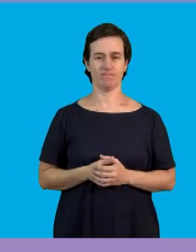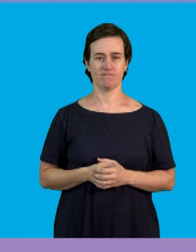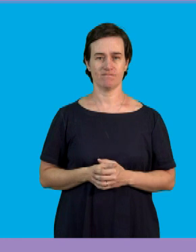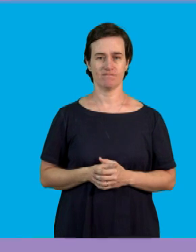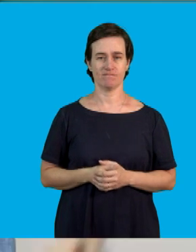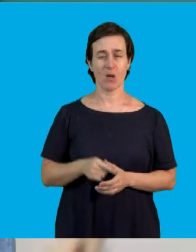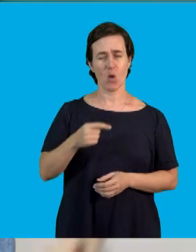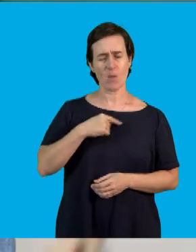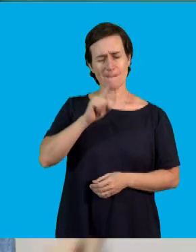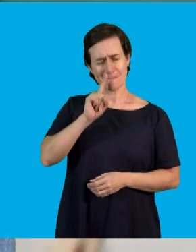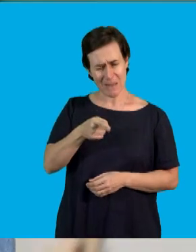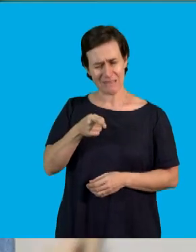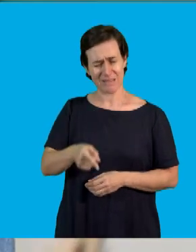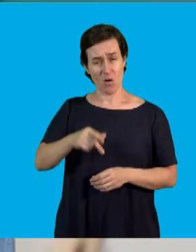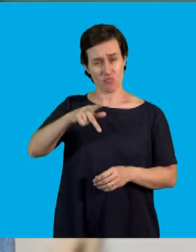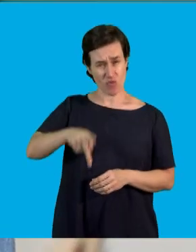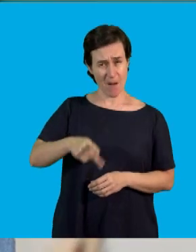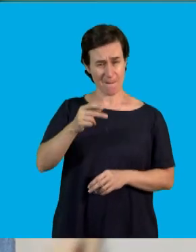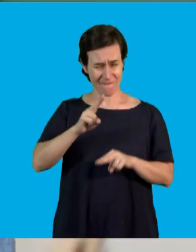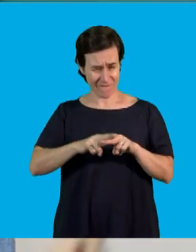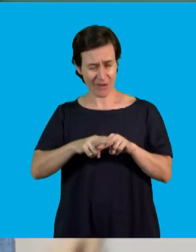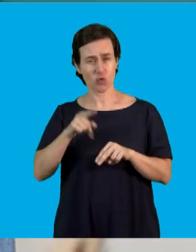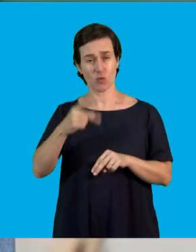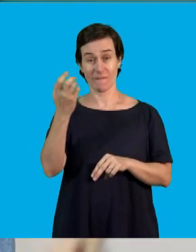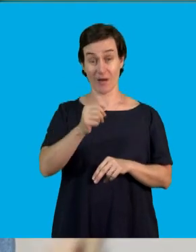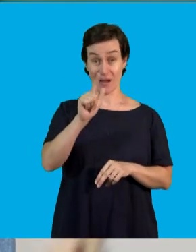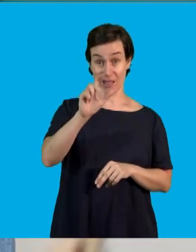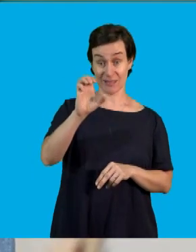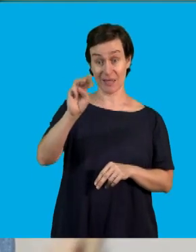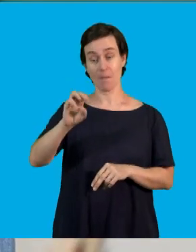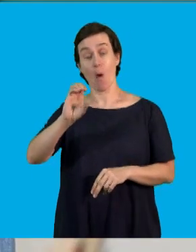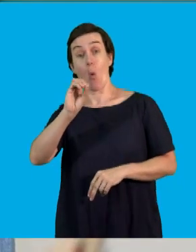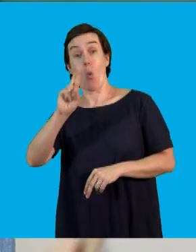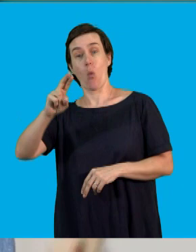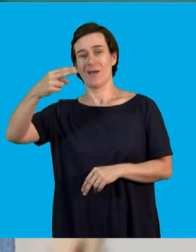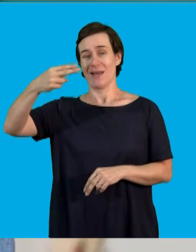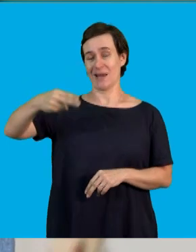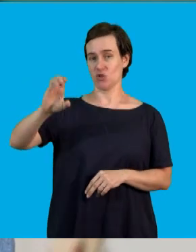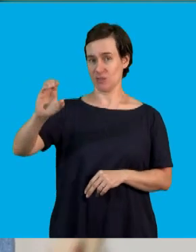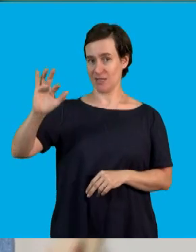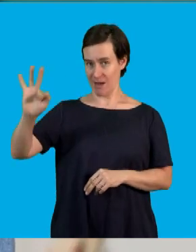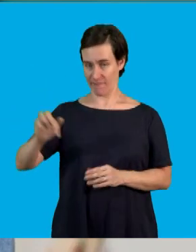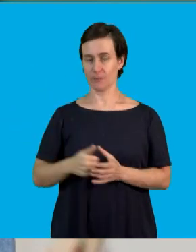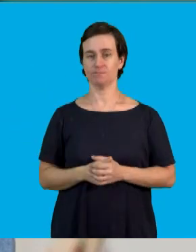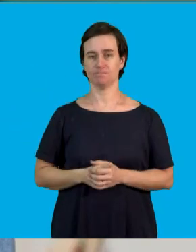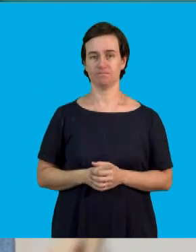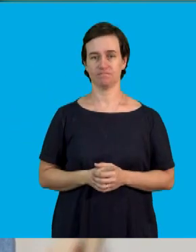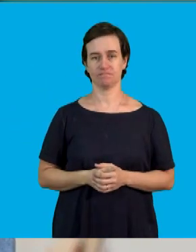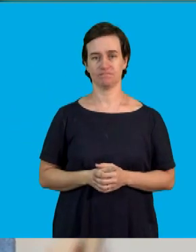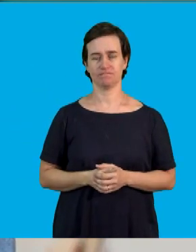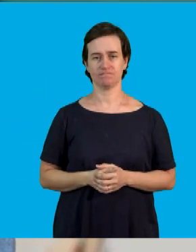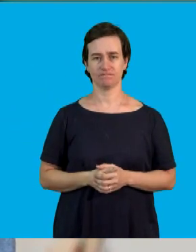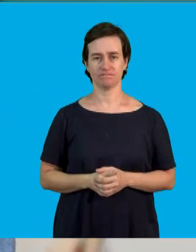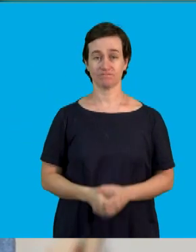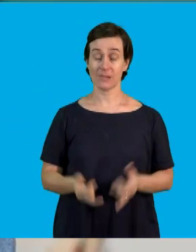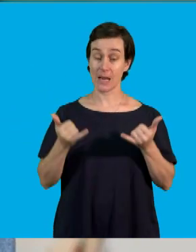factors when we are finding the LCM or the HCF using prime factorization. So let's